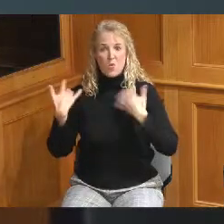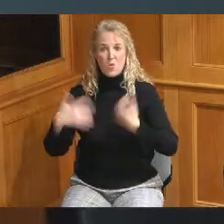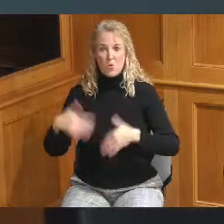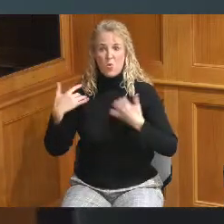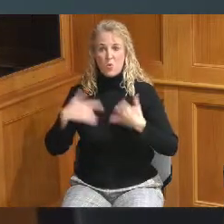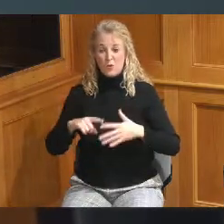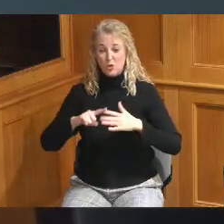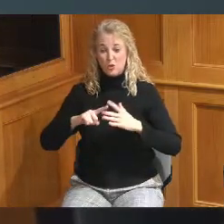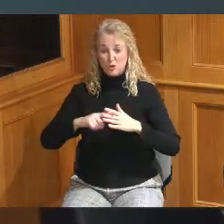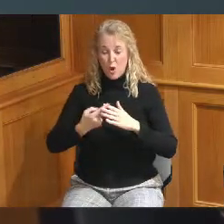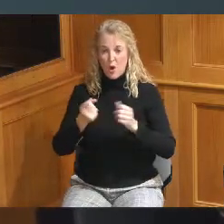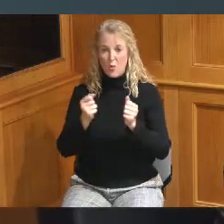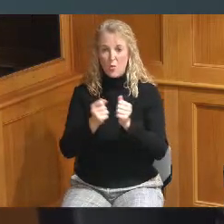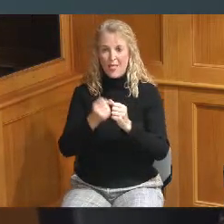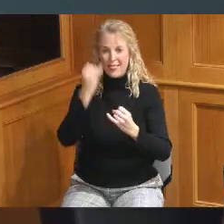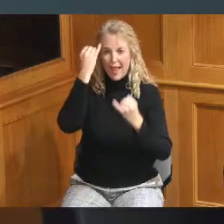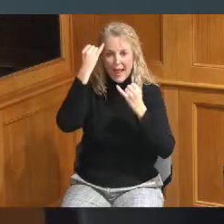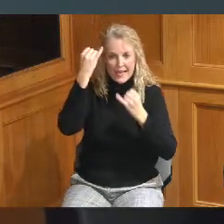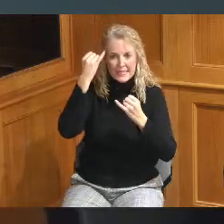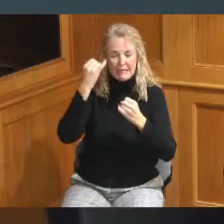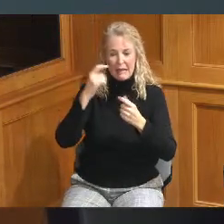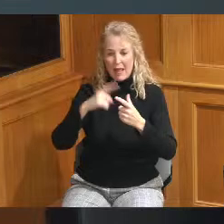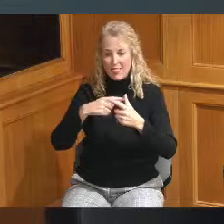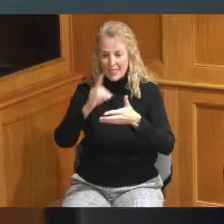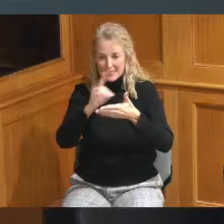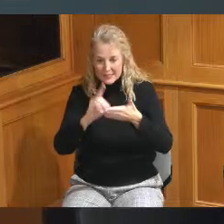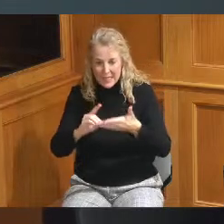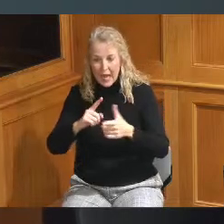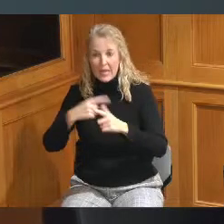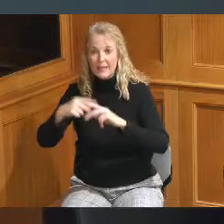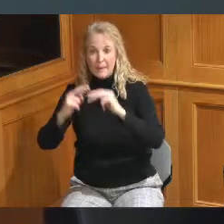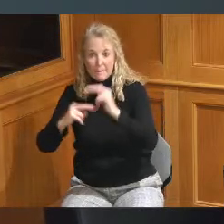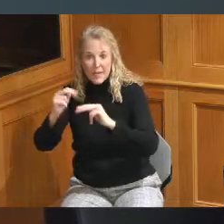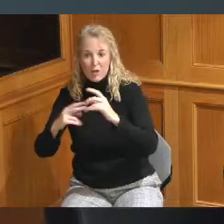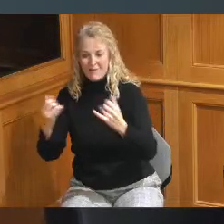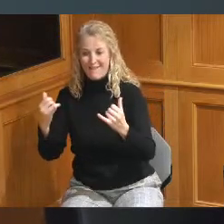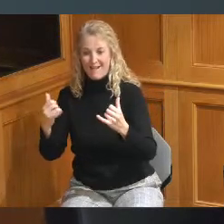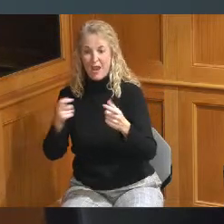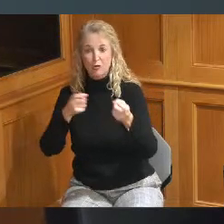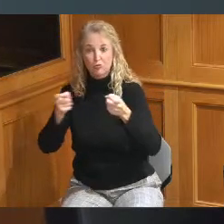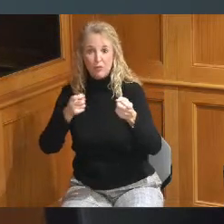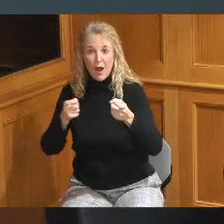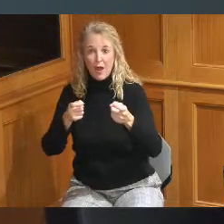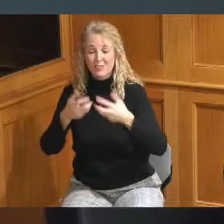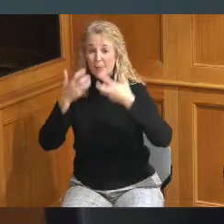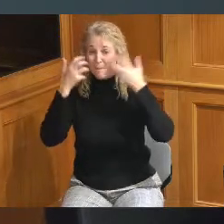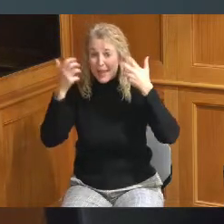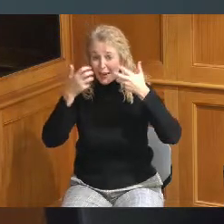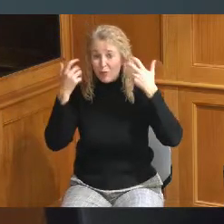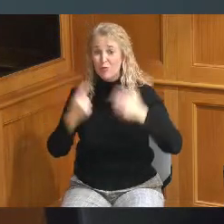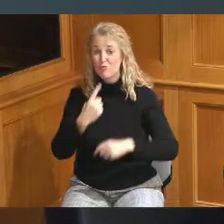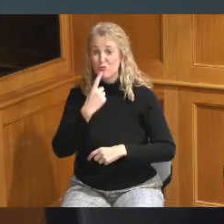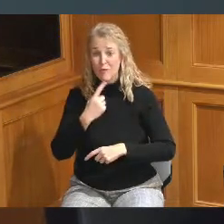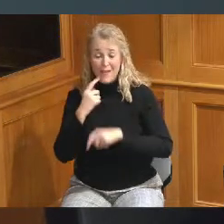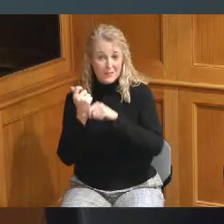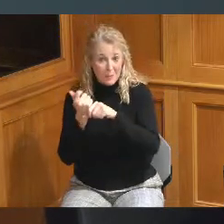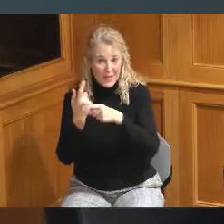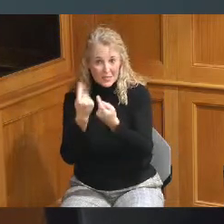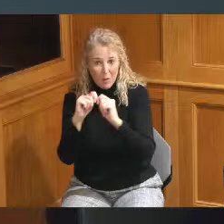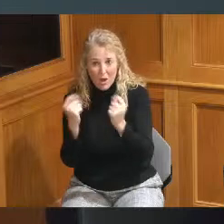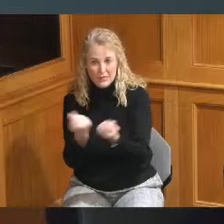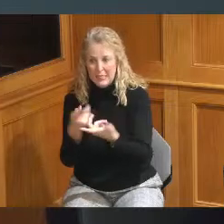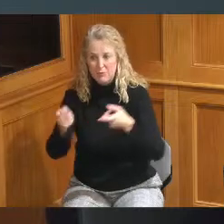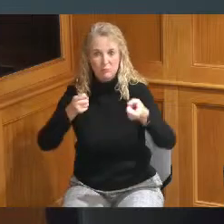obviously operating those, the complexities of being at the bingo and the Reds